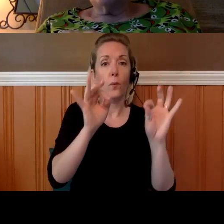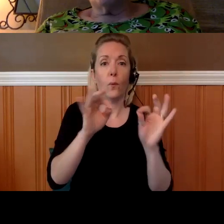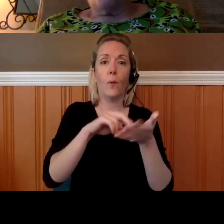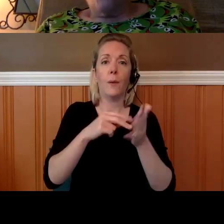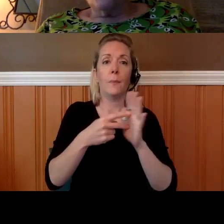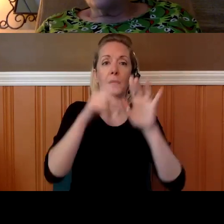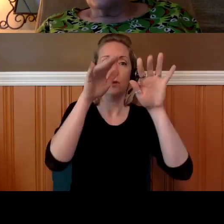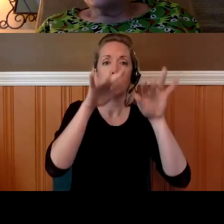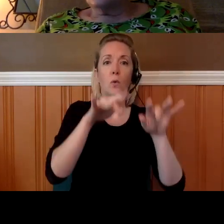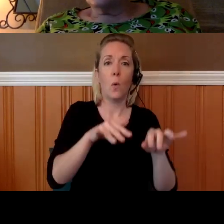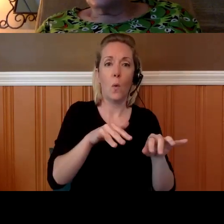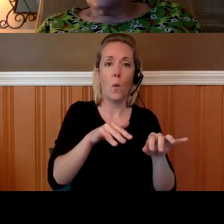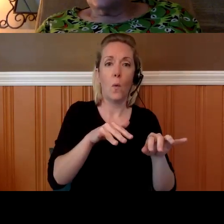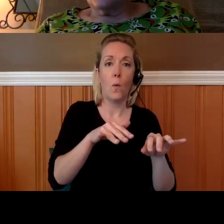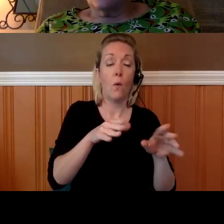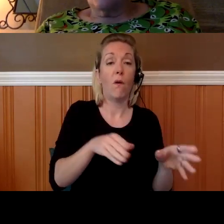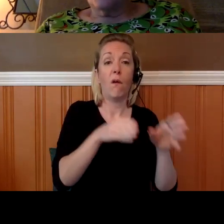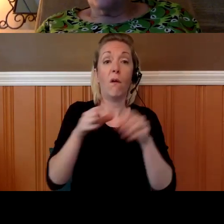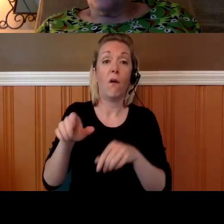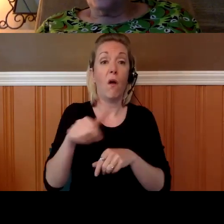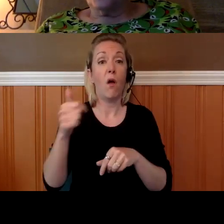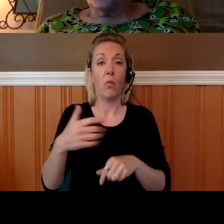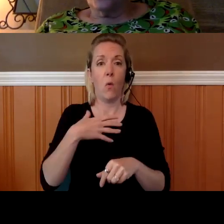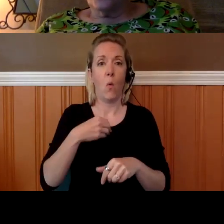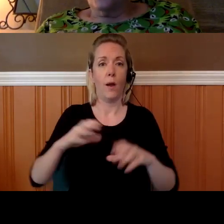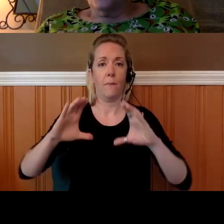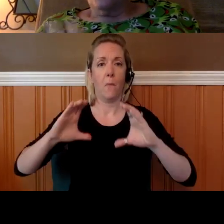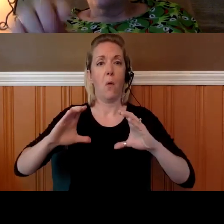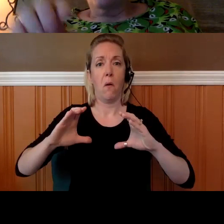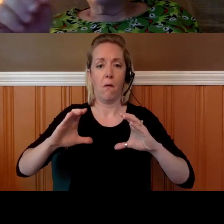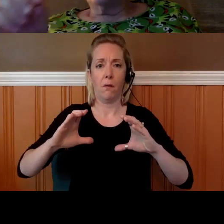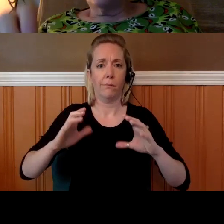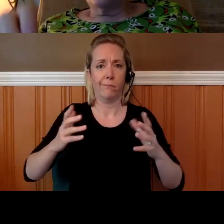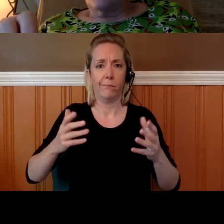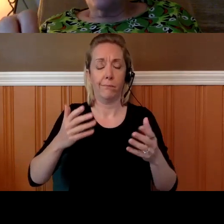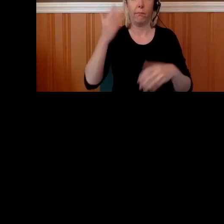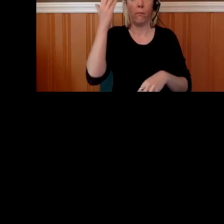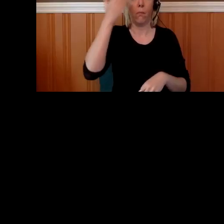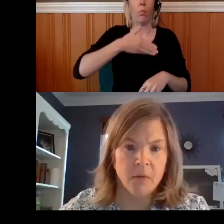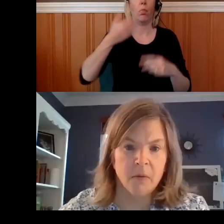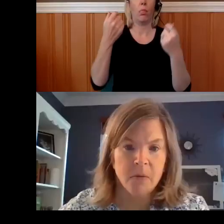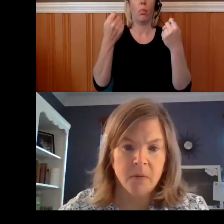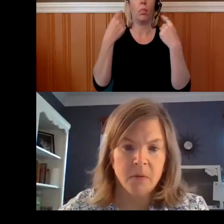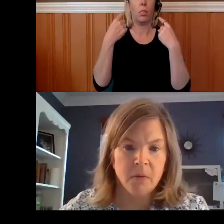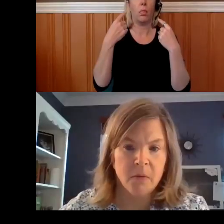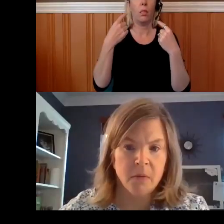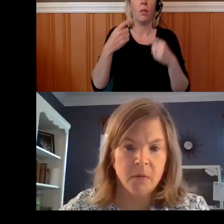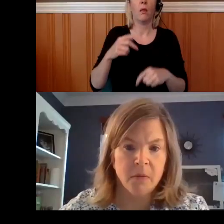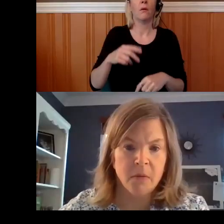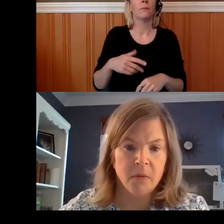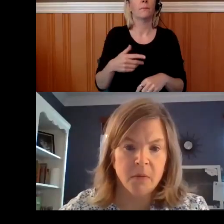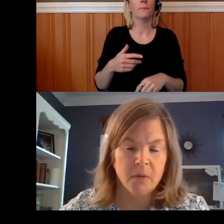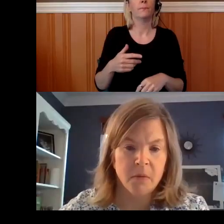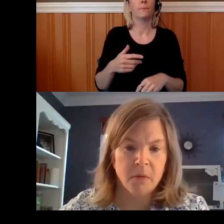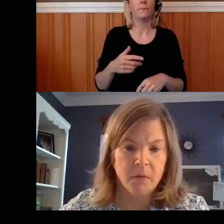white ball that really doesn't stand out in that middle picture, and then they become a snowman. If I'm